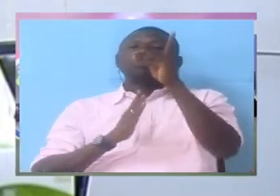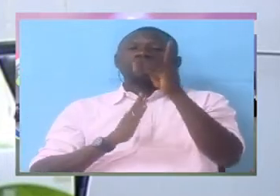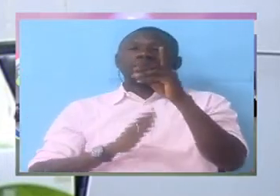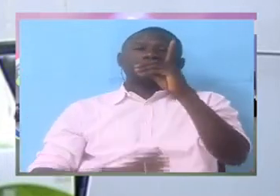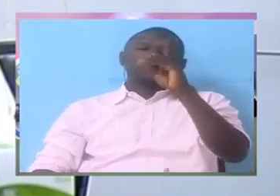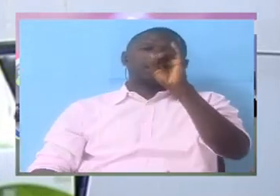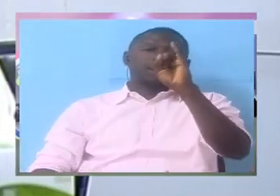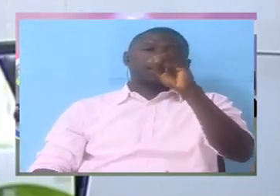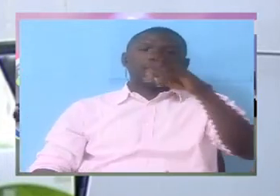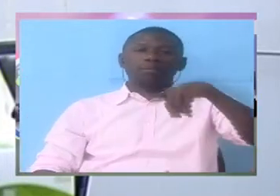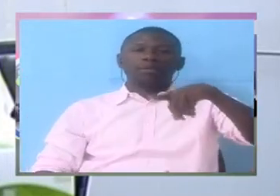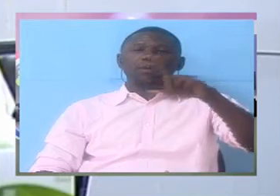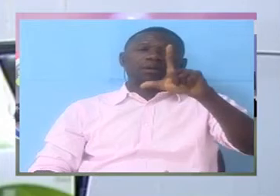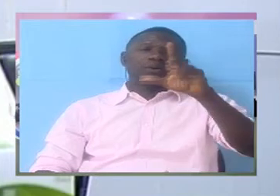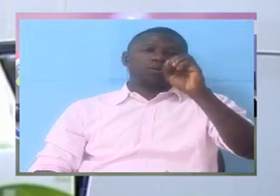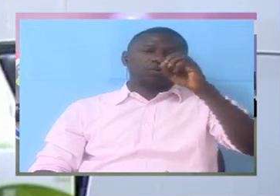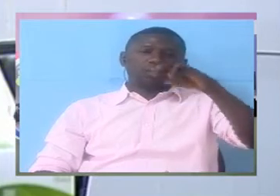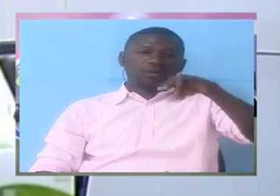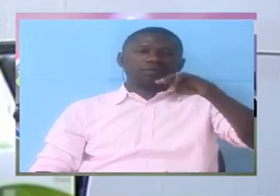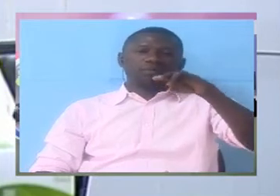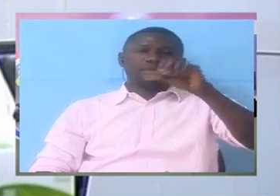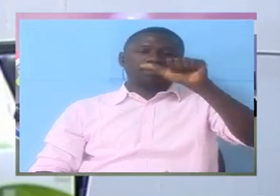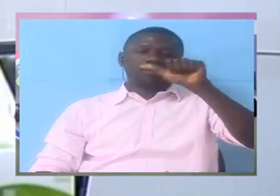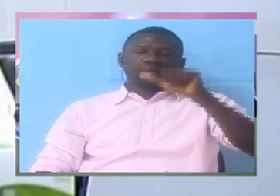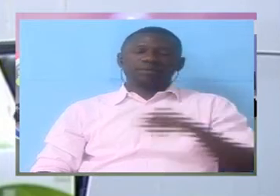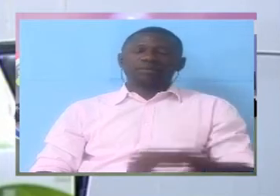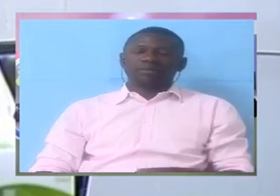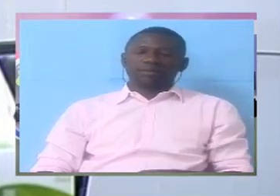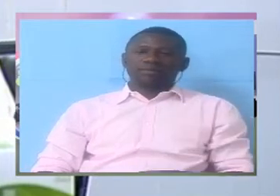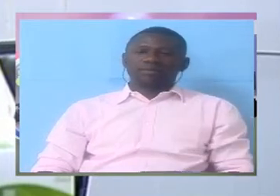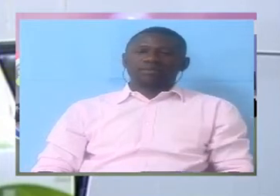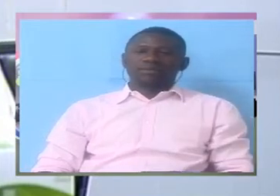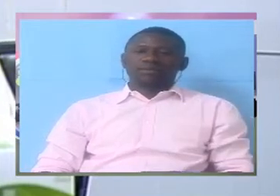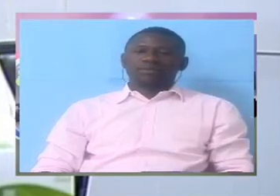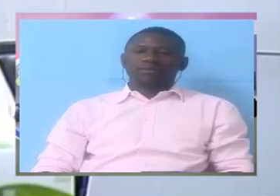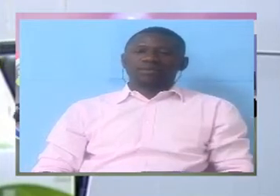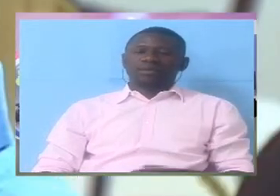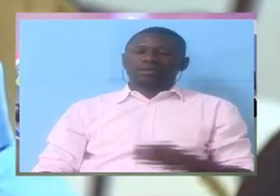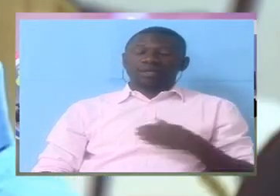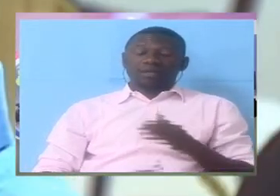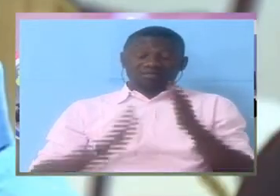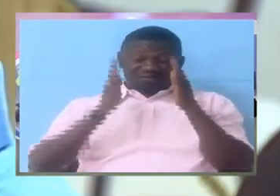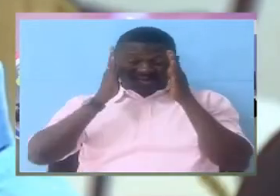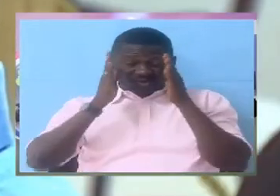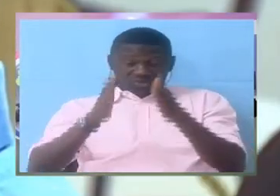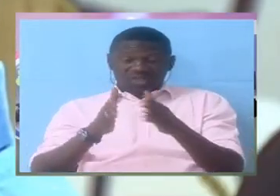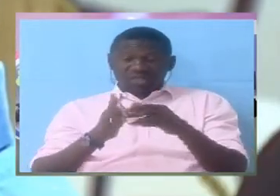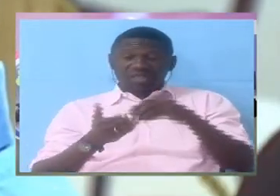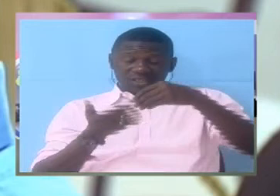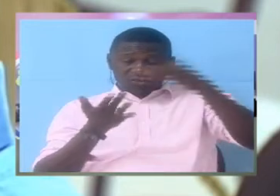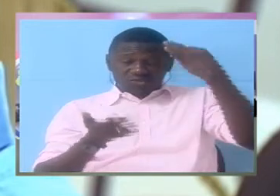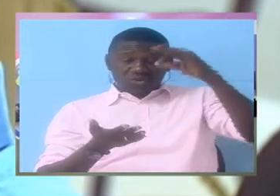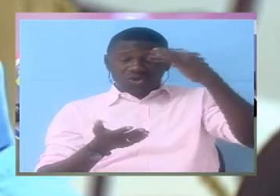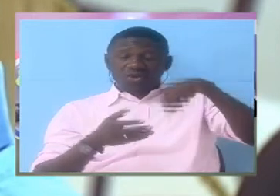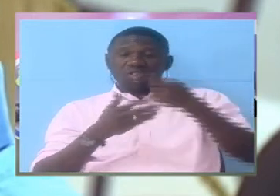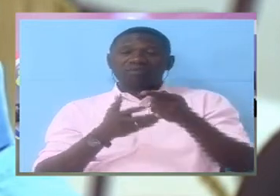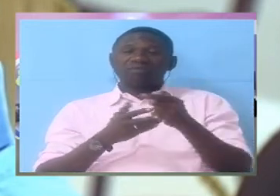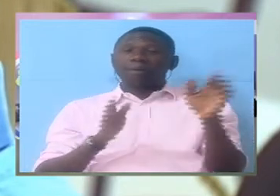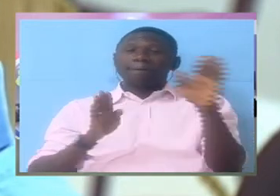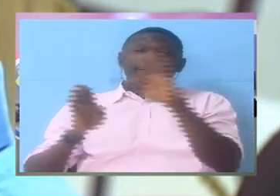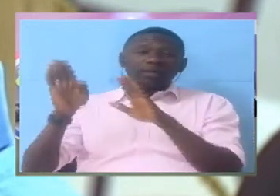Metrology. Yes, and I also specialize in aviation metrology. ndu ngamaka mo soto fanan